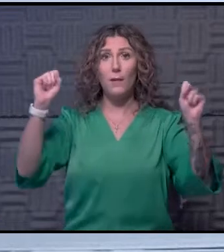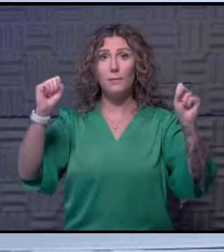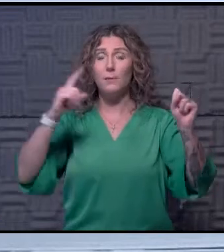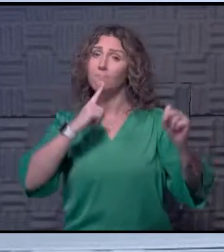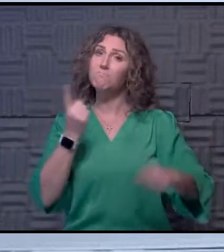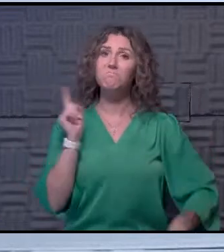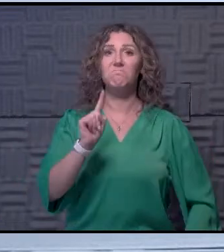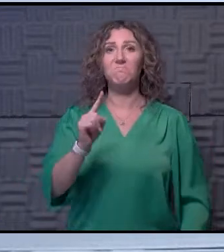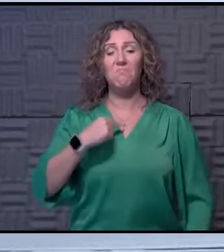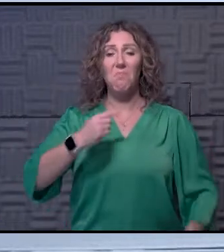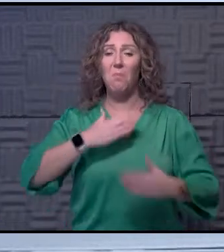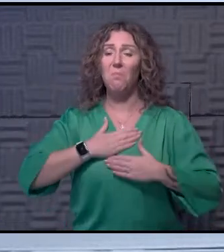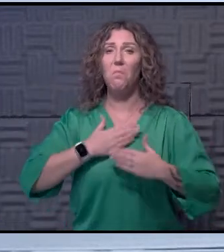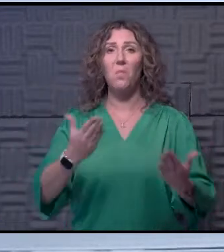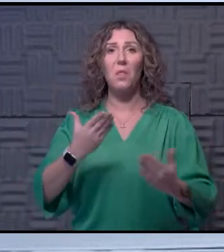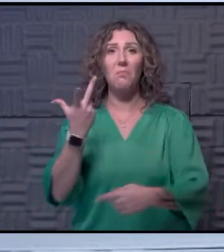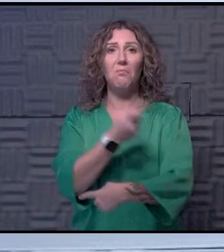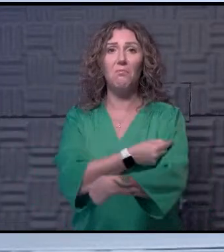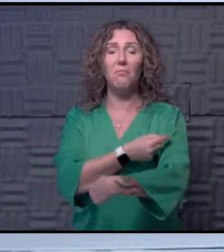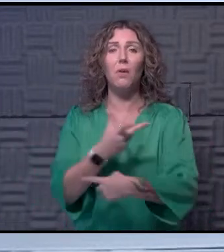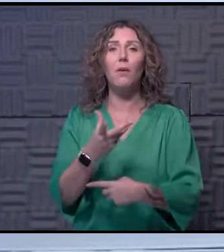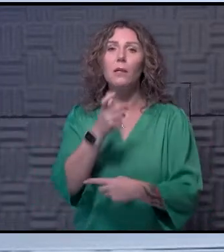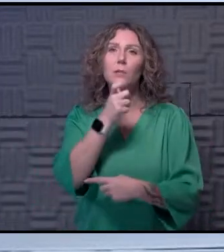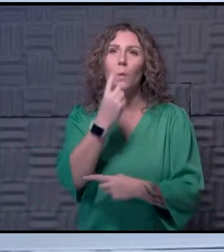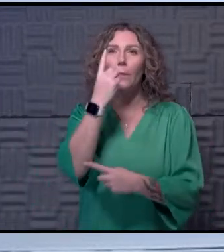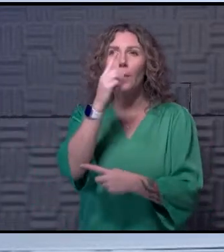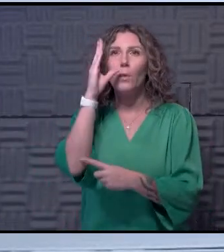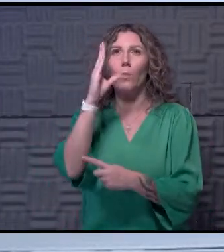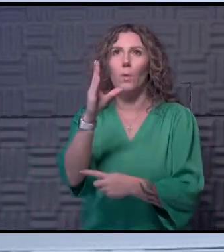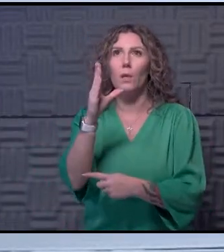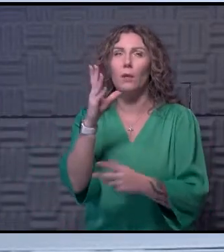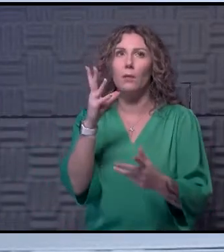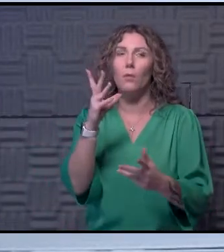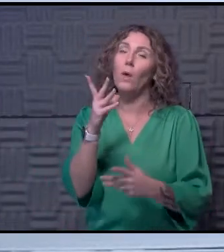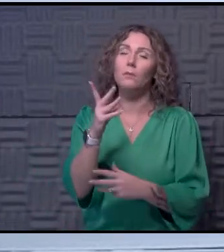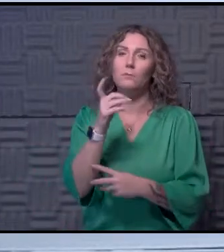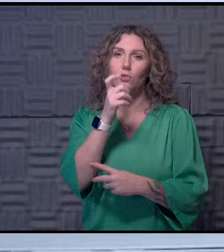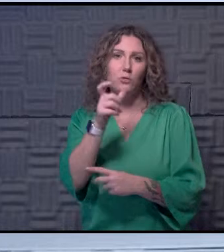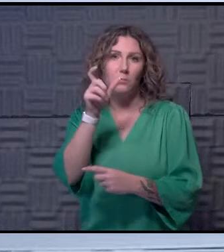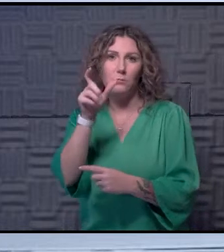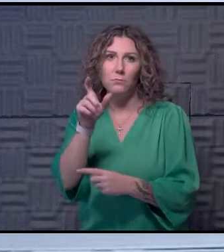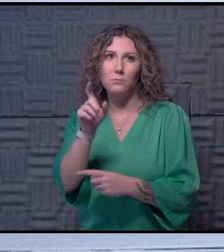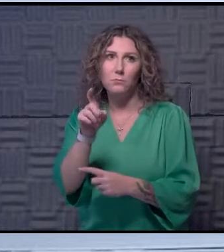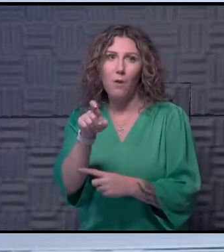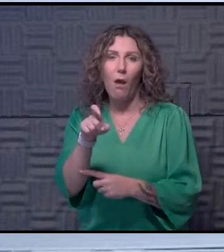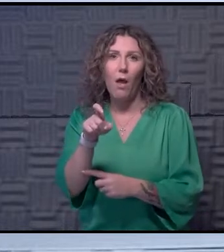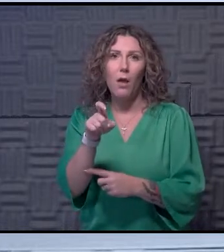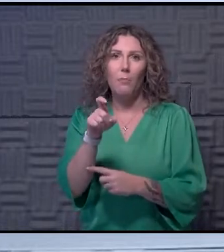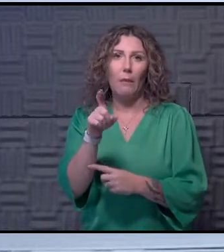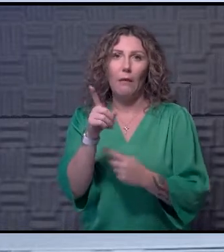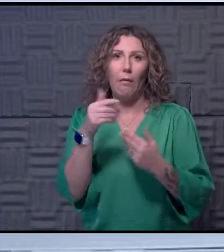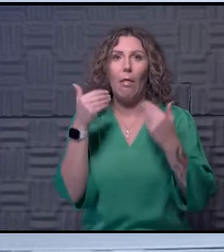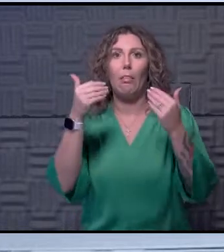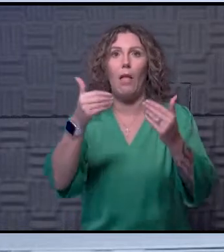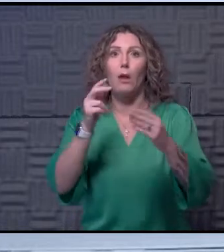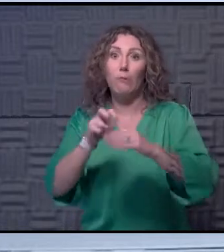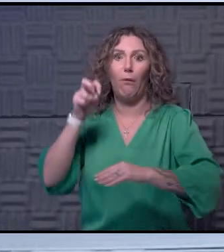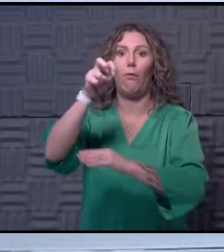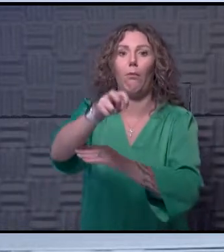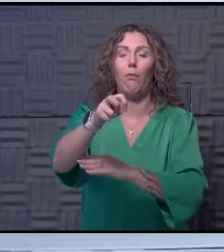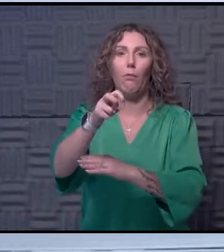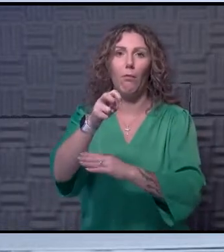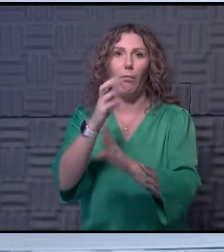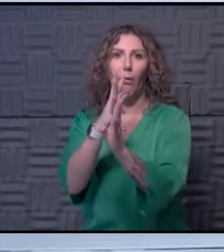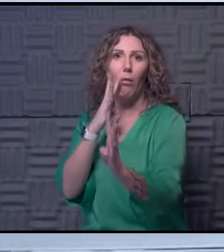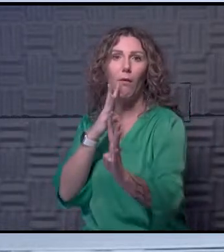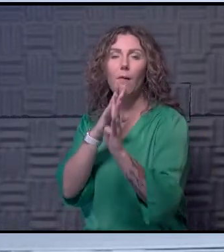willing to get the vaccine. I don't think that they will, or don't think that they should be allowed to jump the line and get the vaccine in front